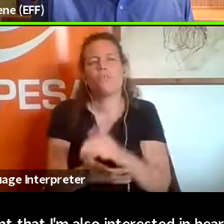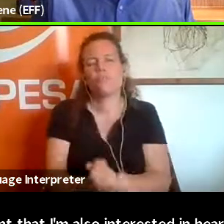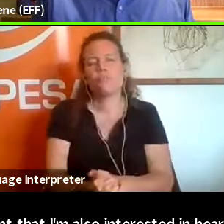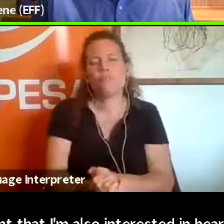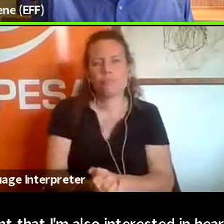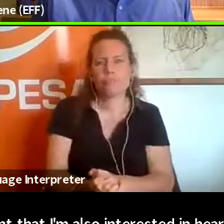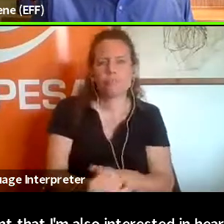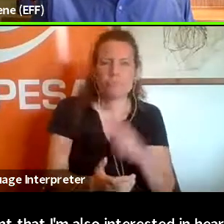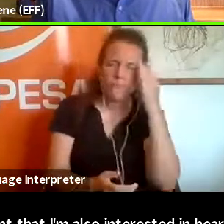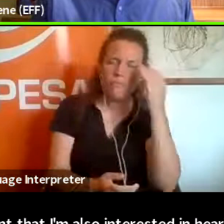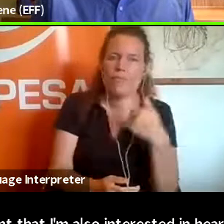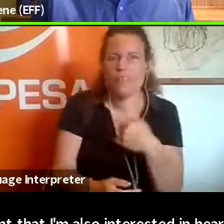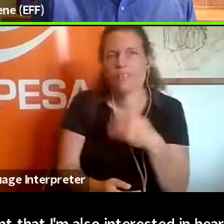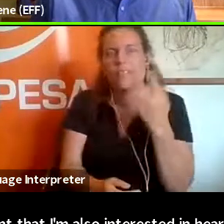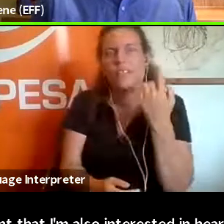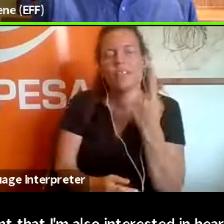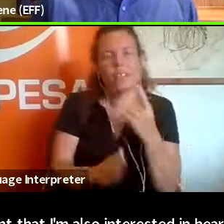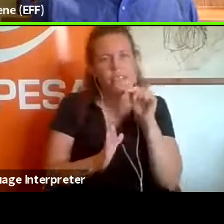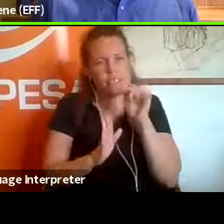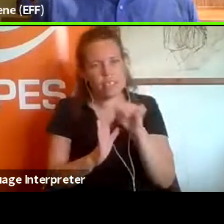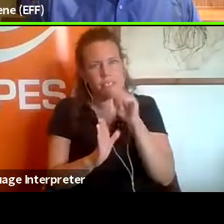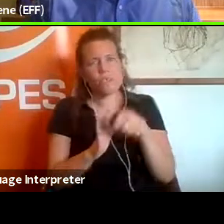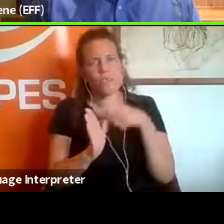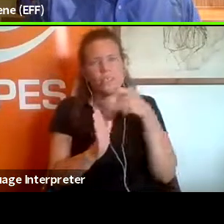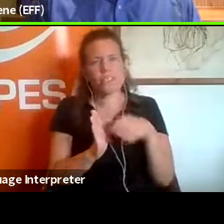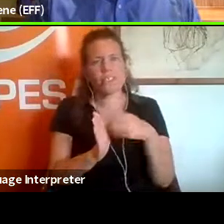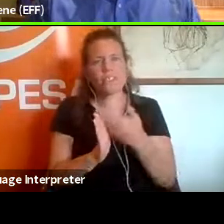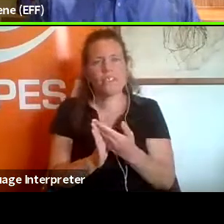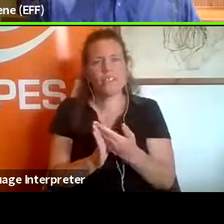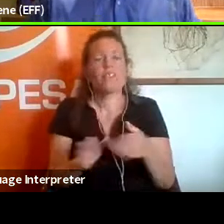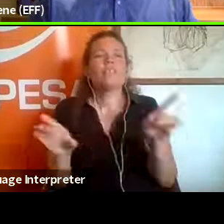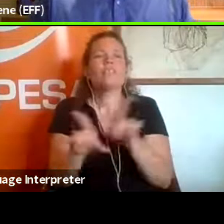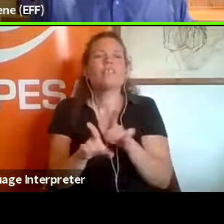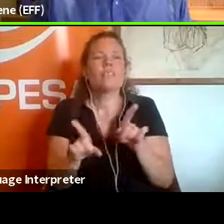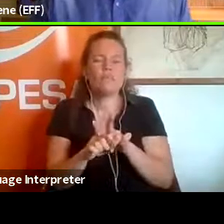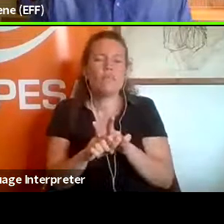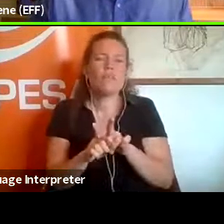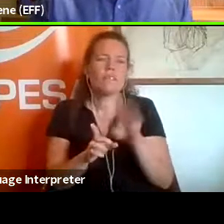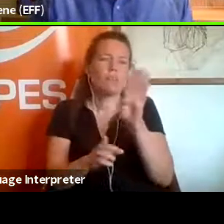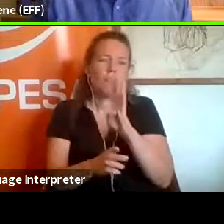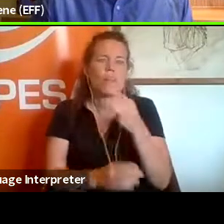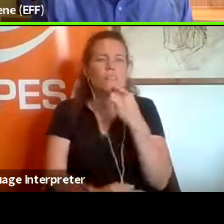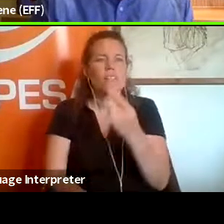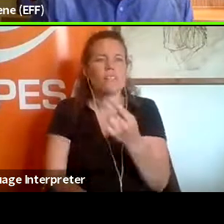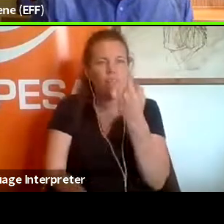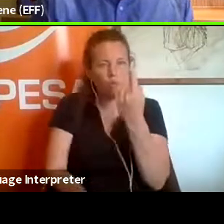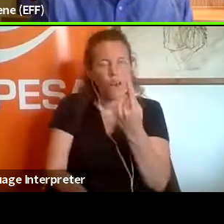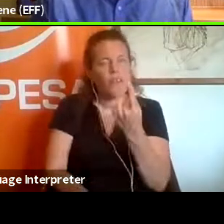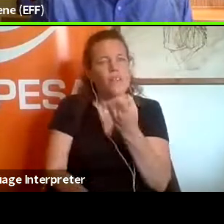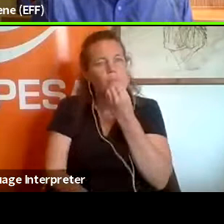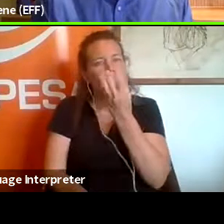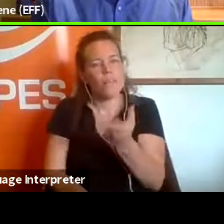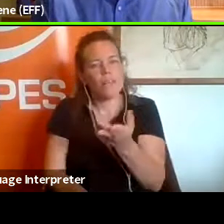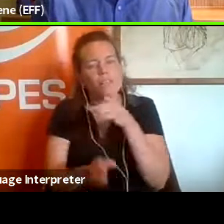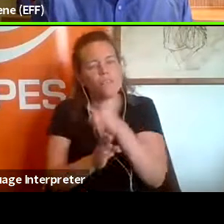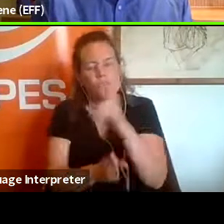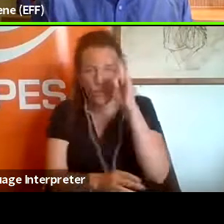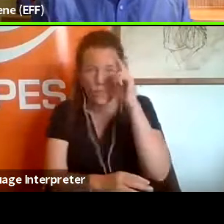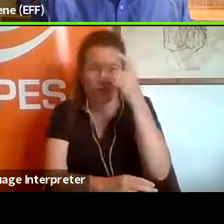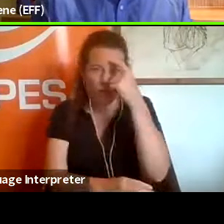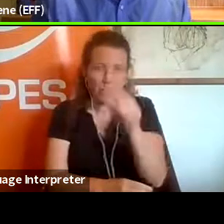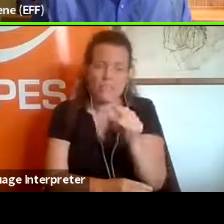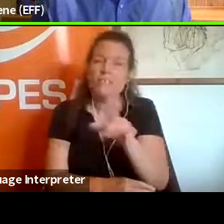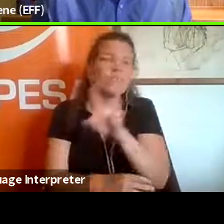this project would look, I think, as Barbara said, generally, one of the messages to governments is that these are not